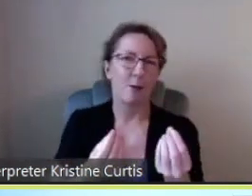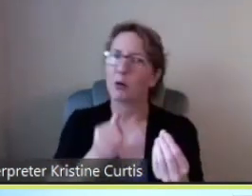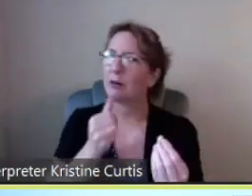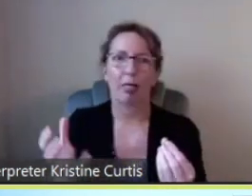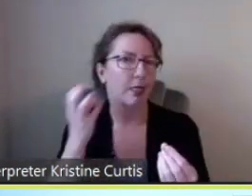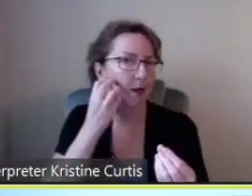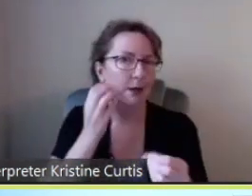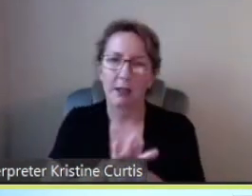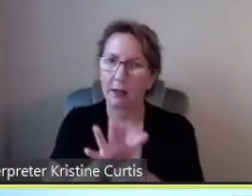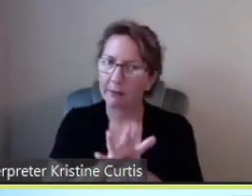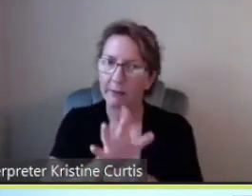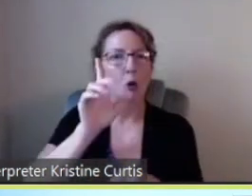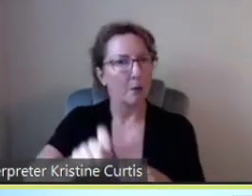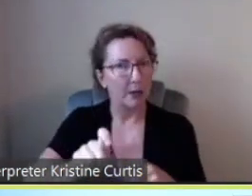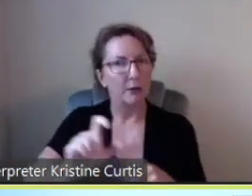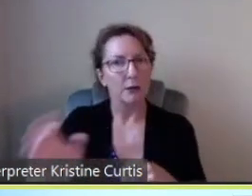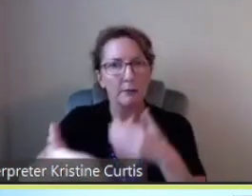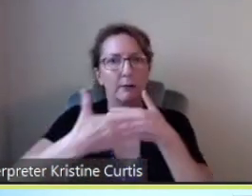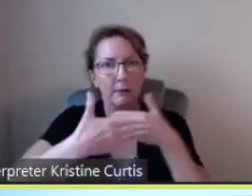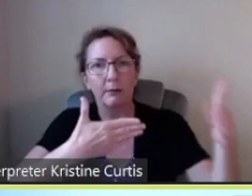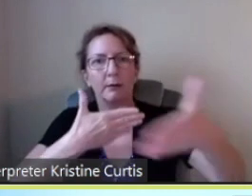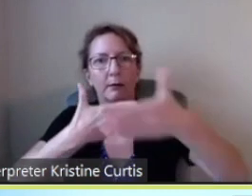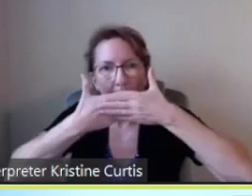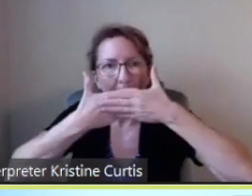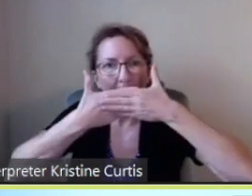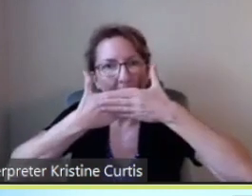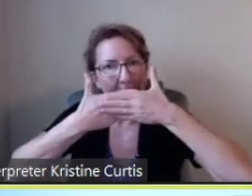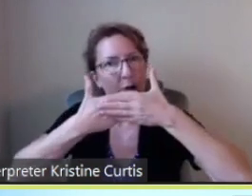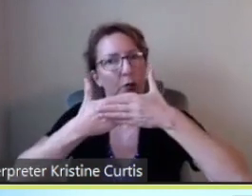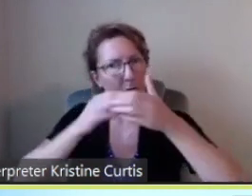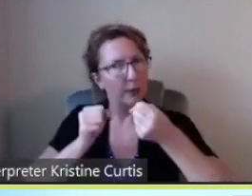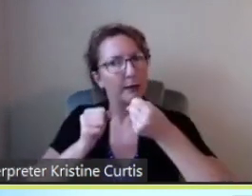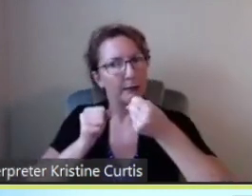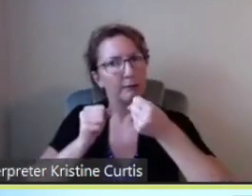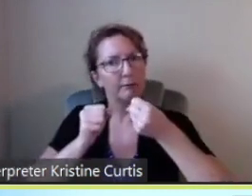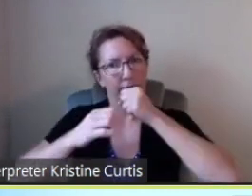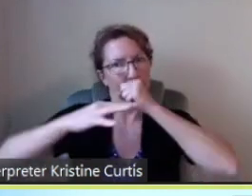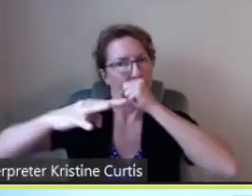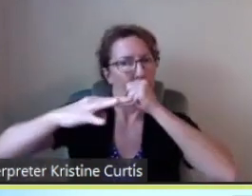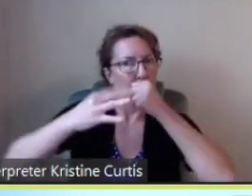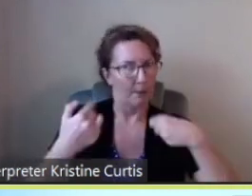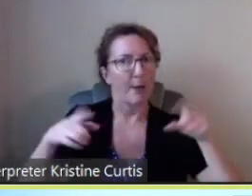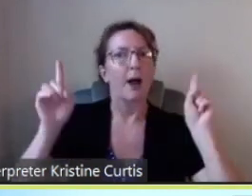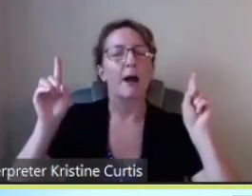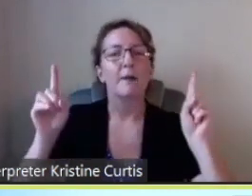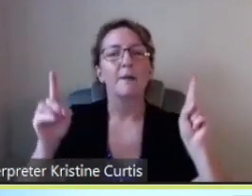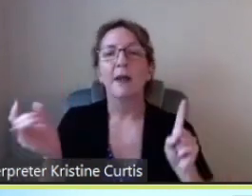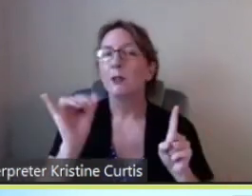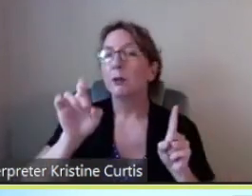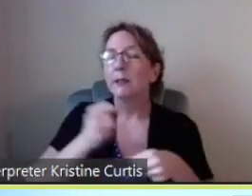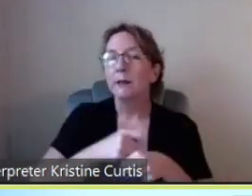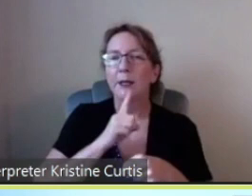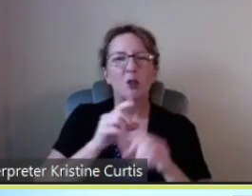So we have to stack multiple layers to boost up the filtration efficiency. But we also need to make sure that there's no